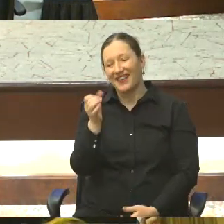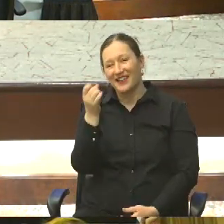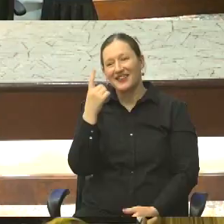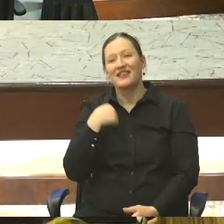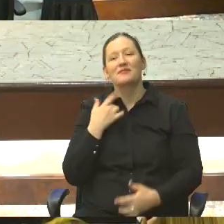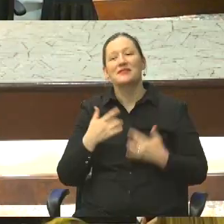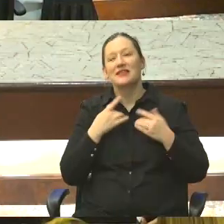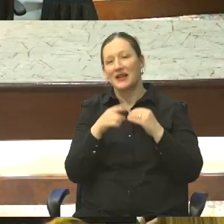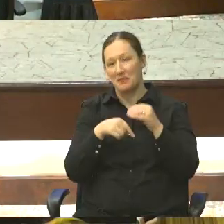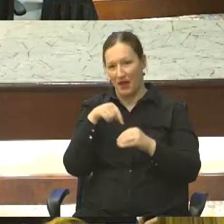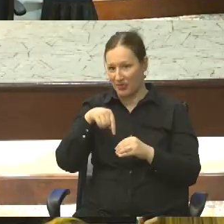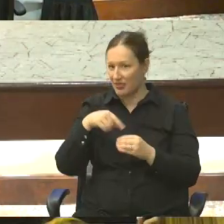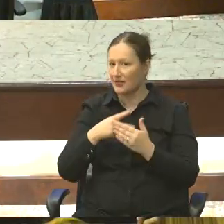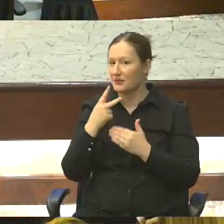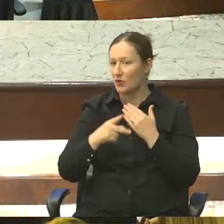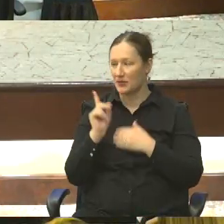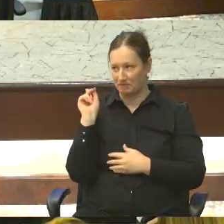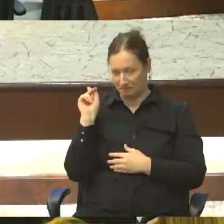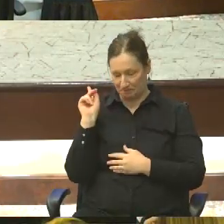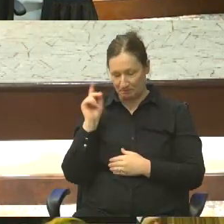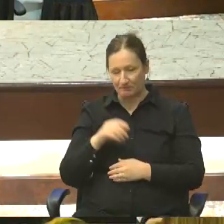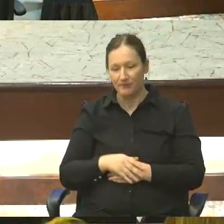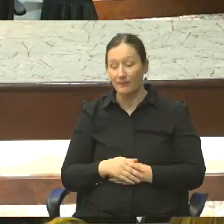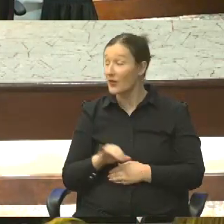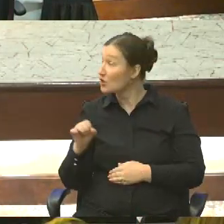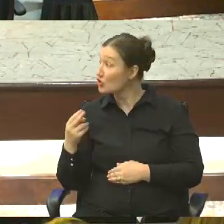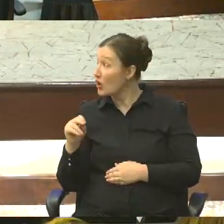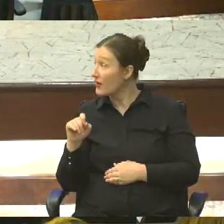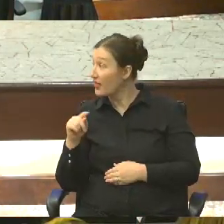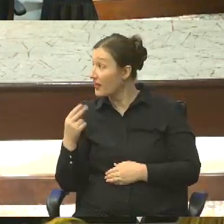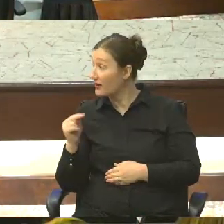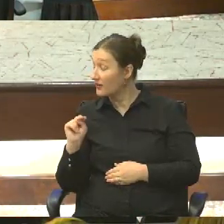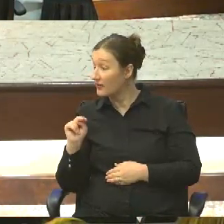excited about this, and even Jonathan with the